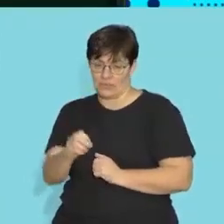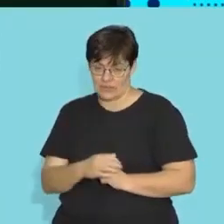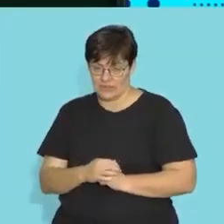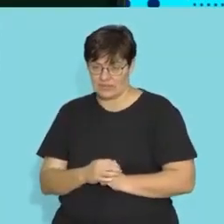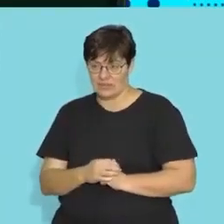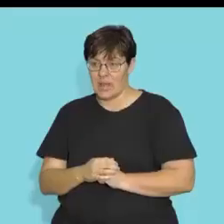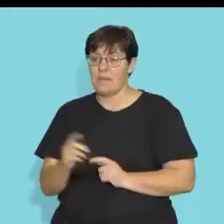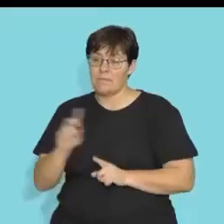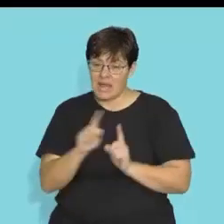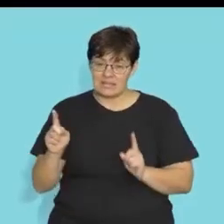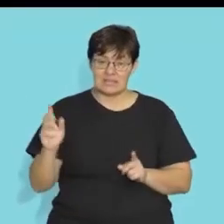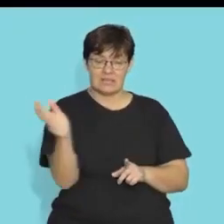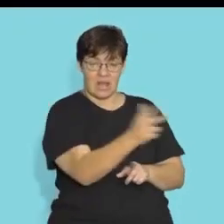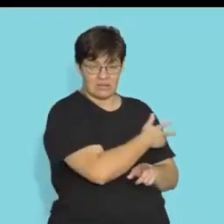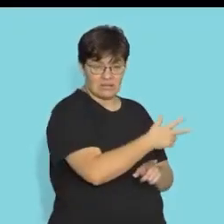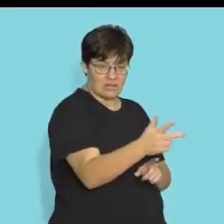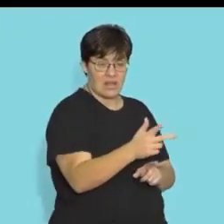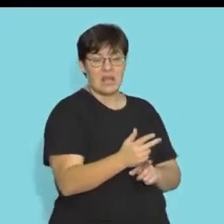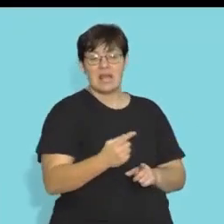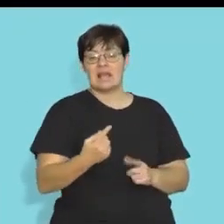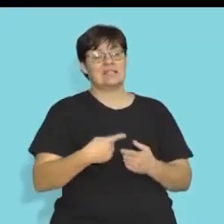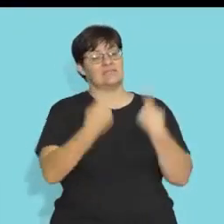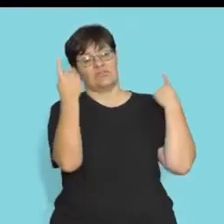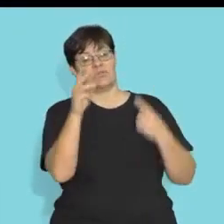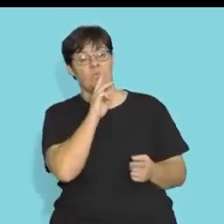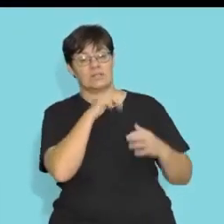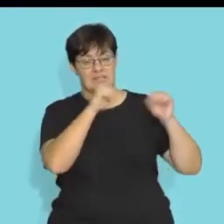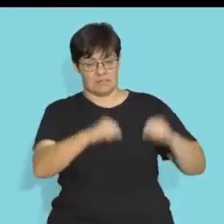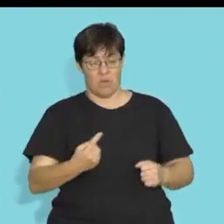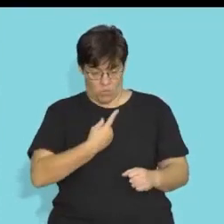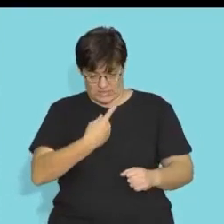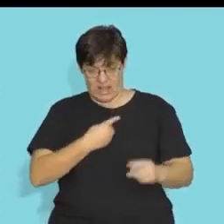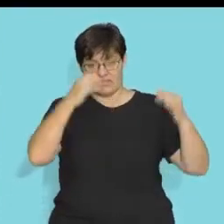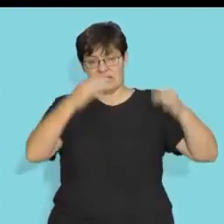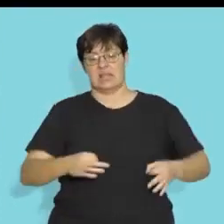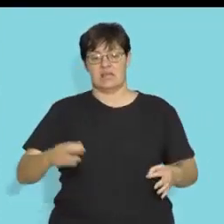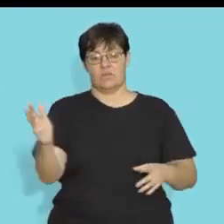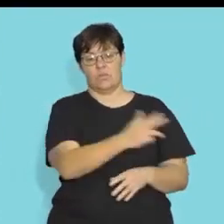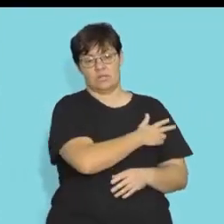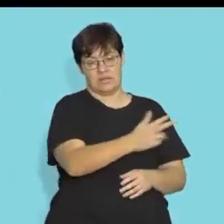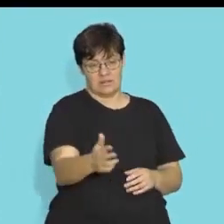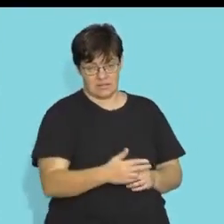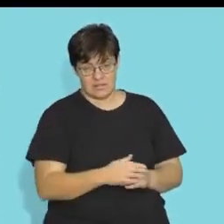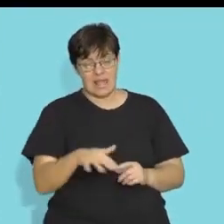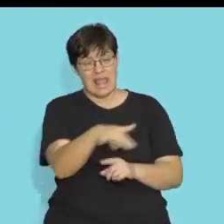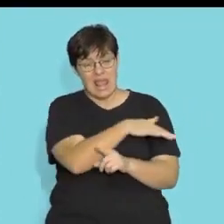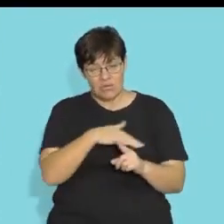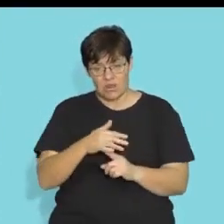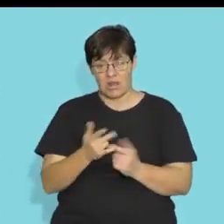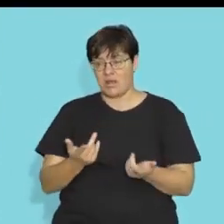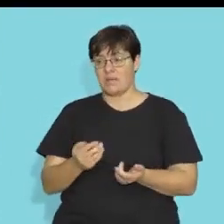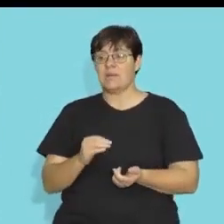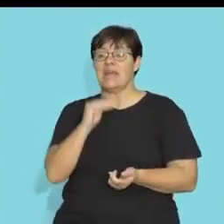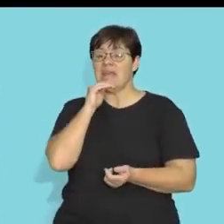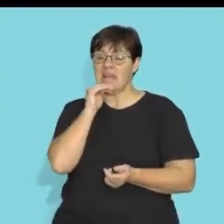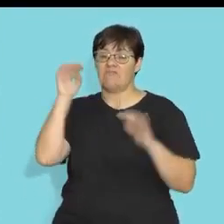it's important that we recognize that irrigation is an artificial watering system that allows, that